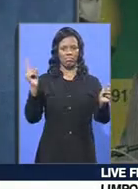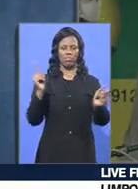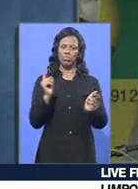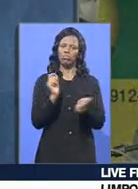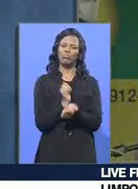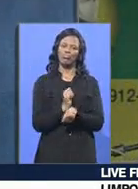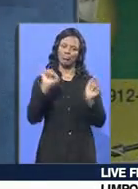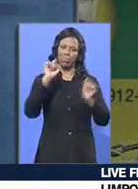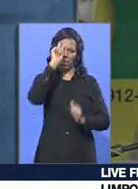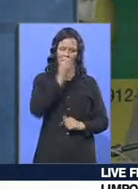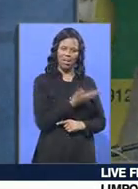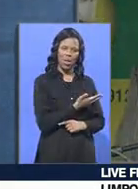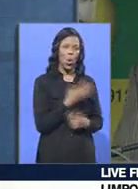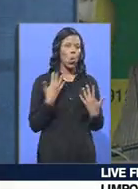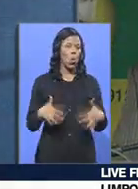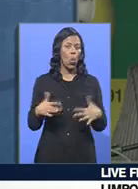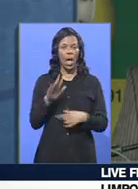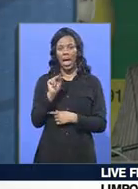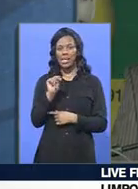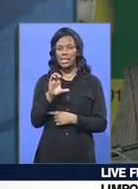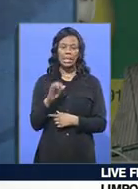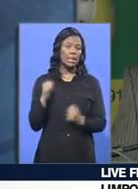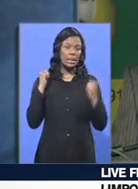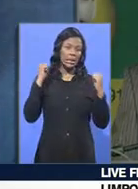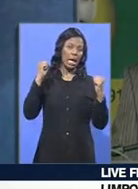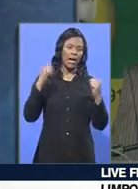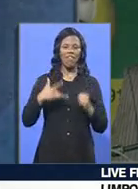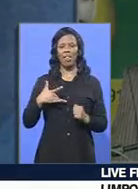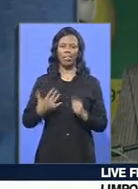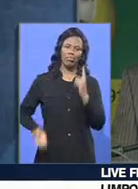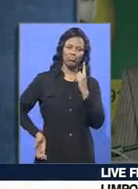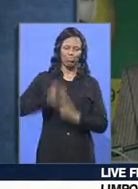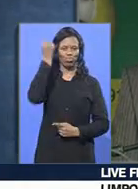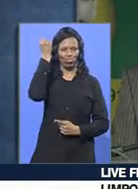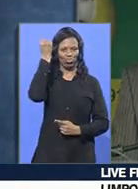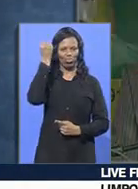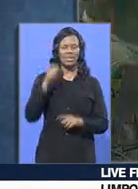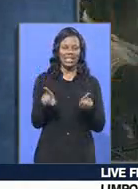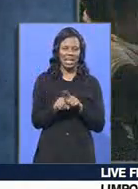massive victory for the ANC and its allies.